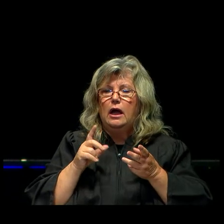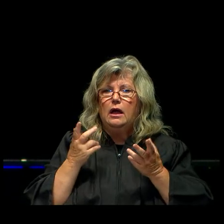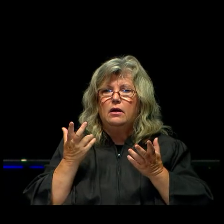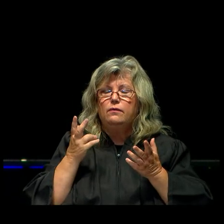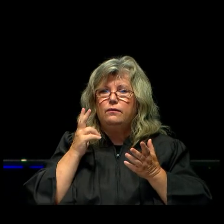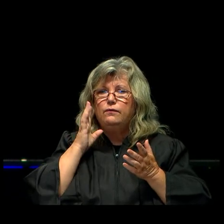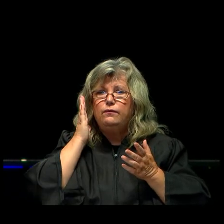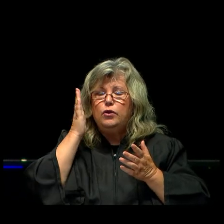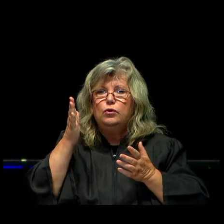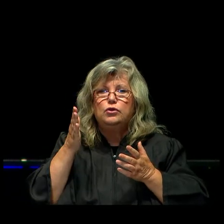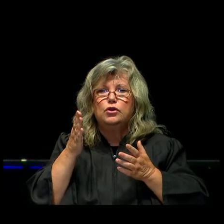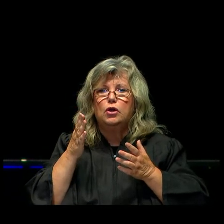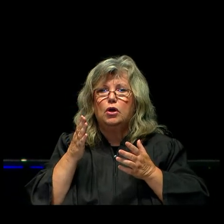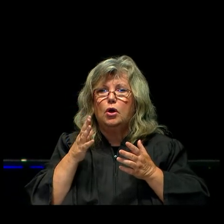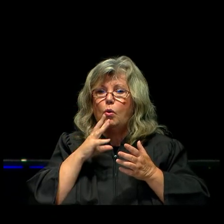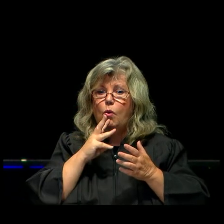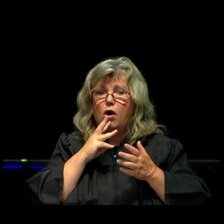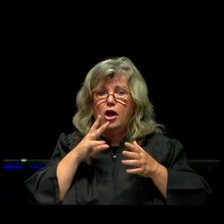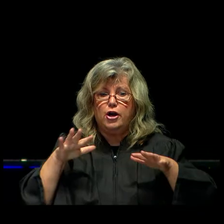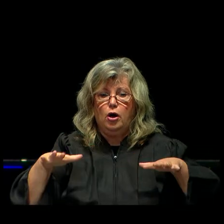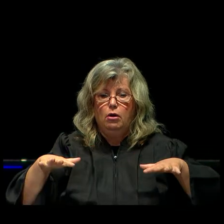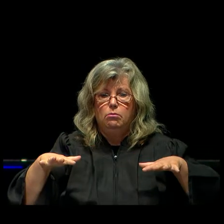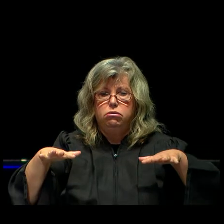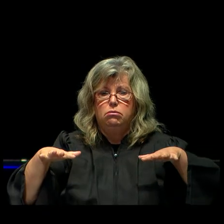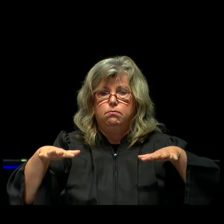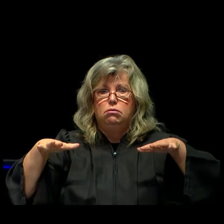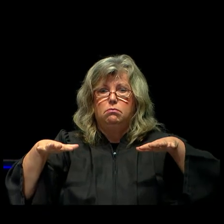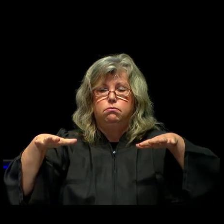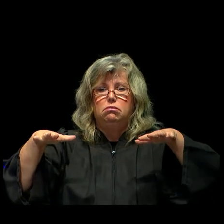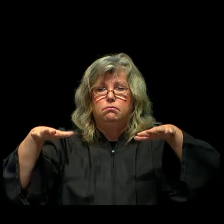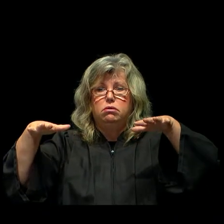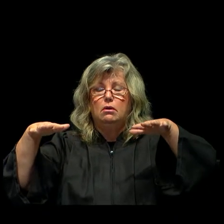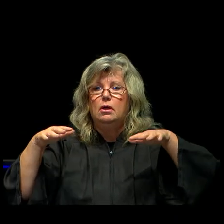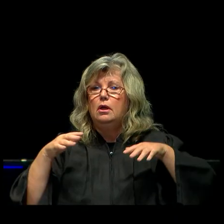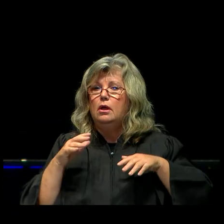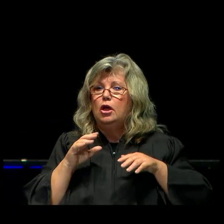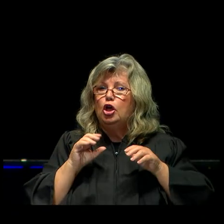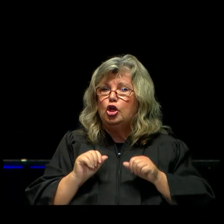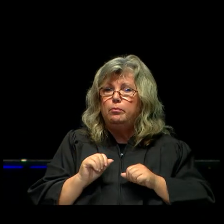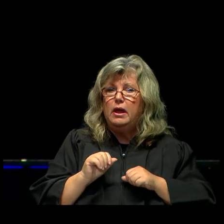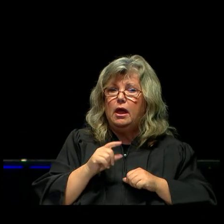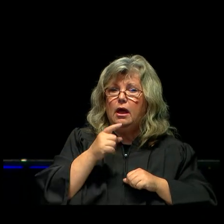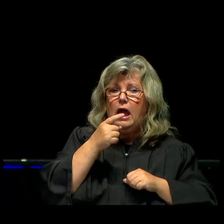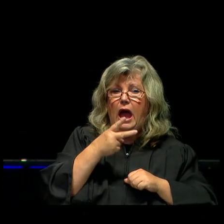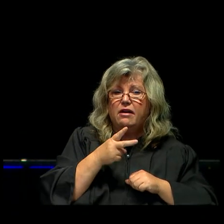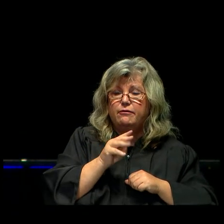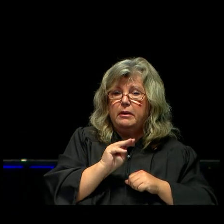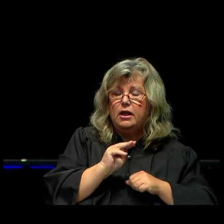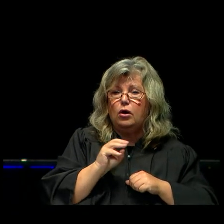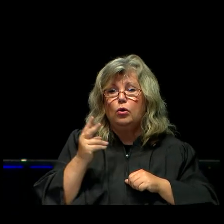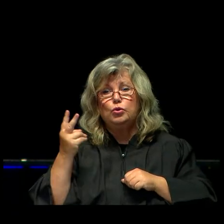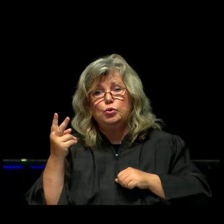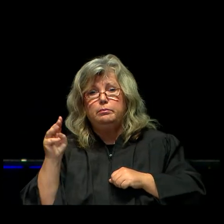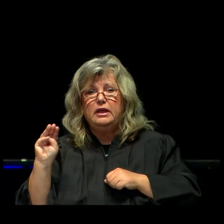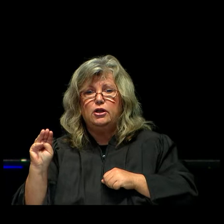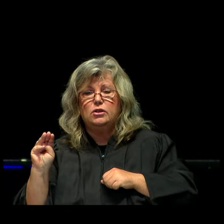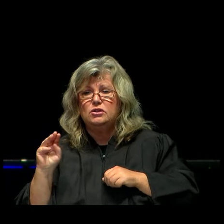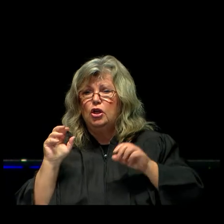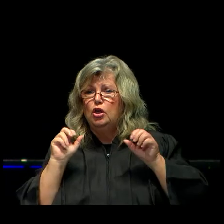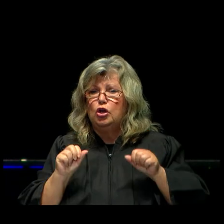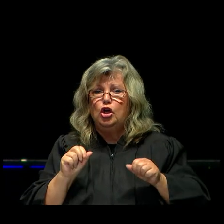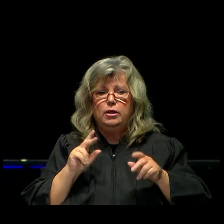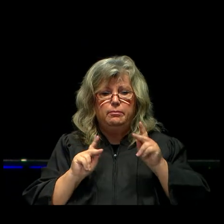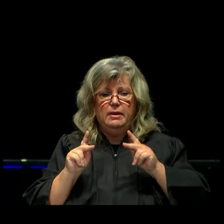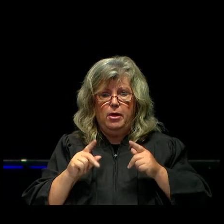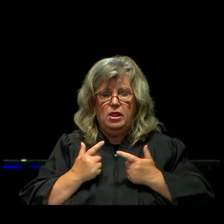uncertain rise of sea level over the next century. Again, this could be half a meter, it could be 2 meters. It could displace literally hundreds of